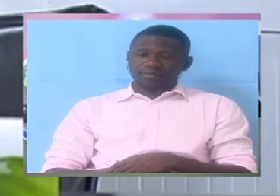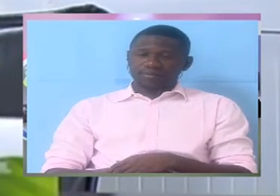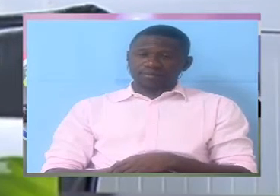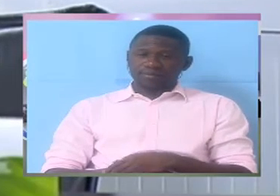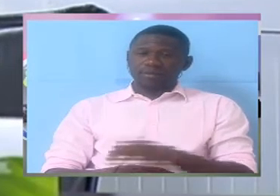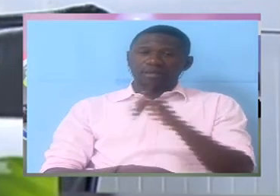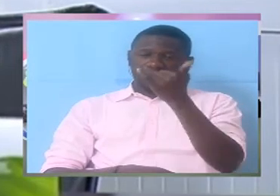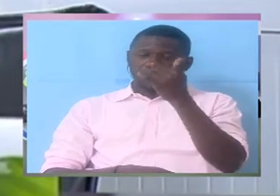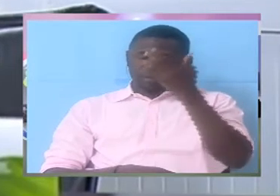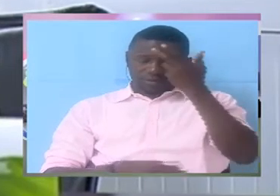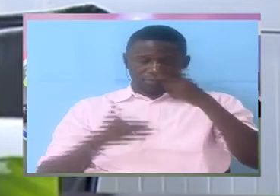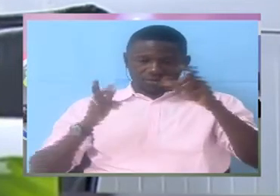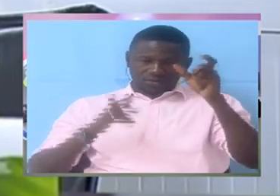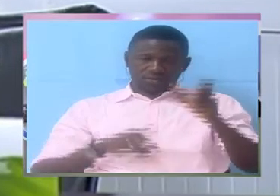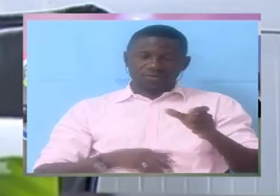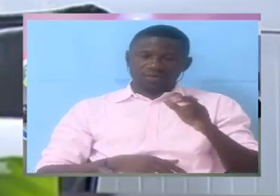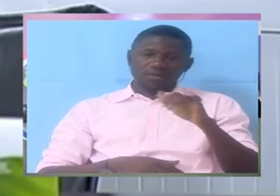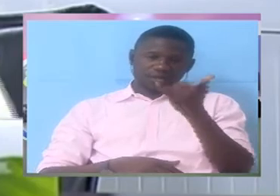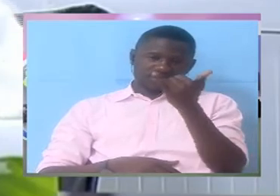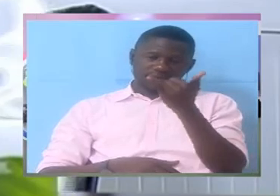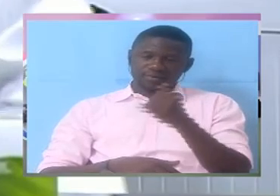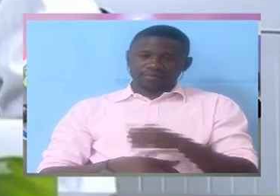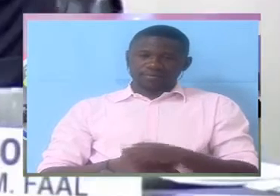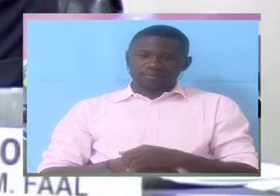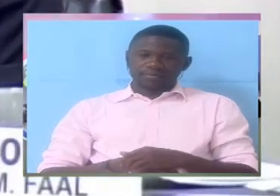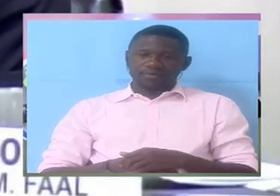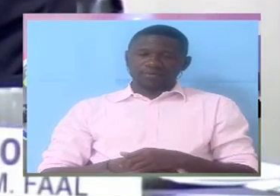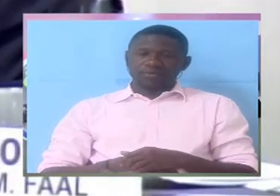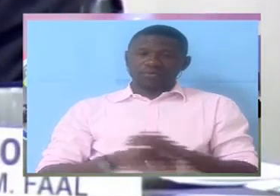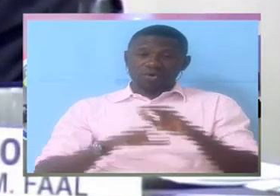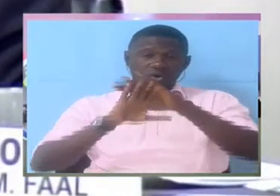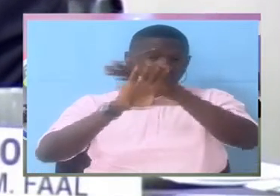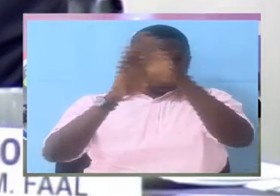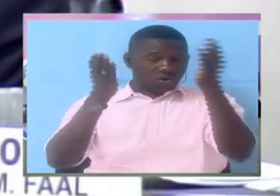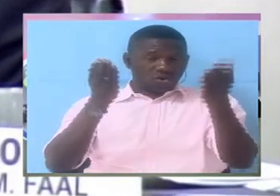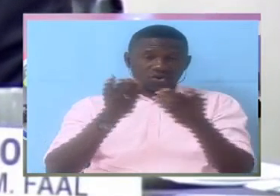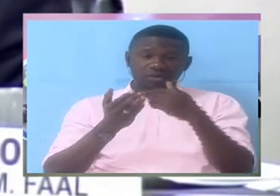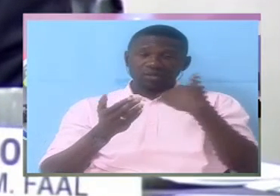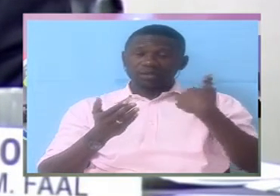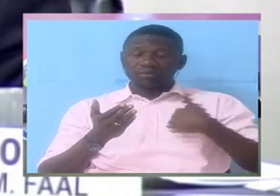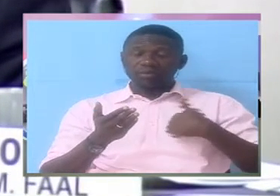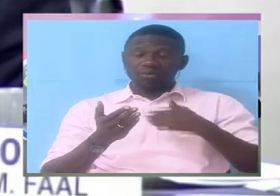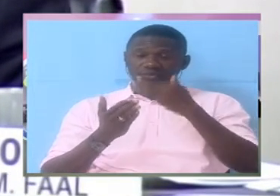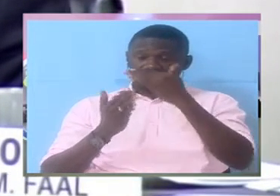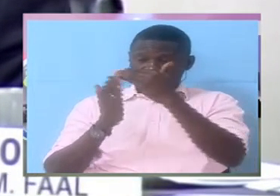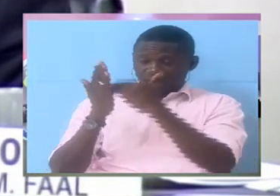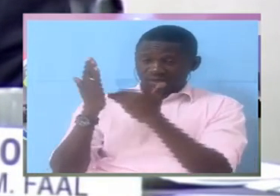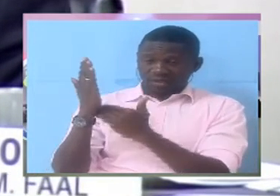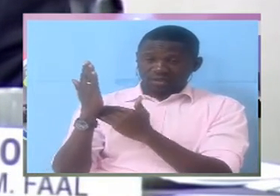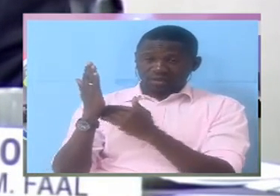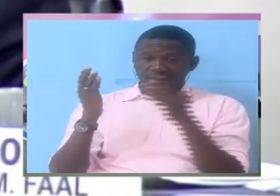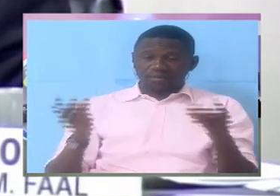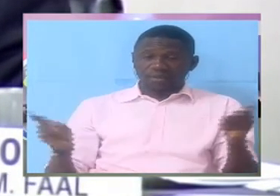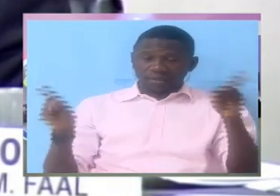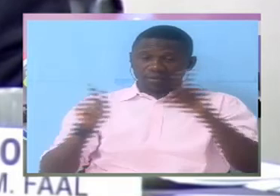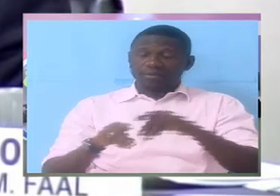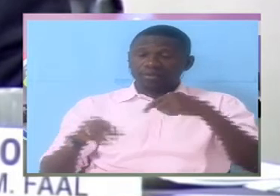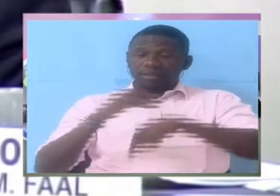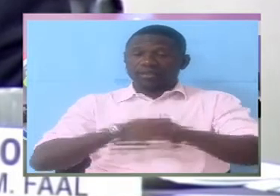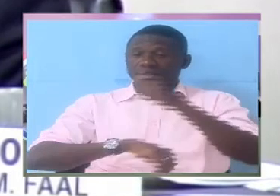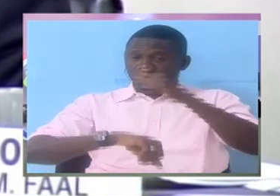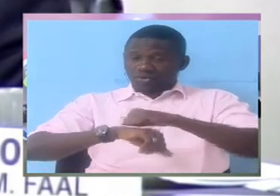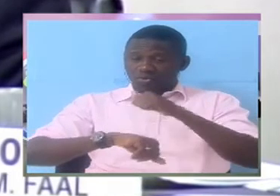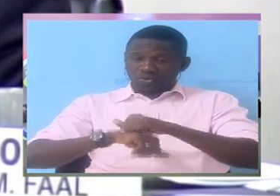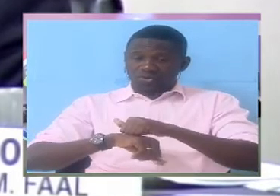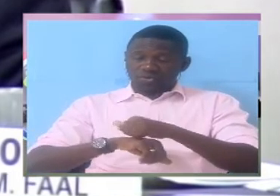Yes, counsel. Ah, counsel. So all these people you listed participated in the torture. No,